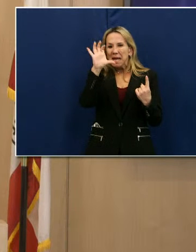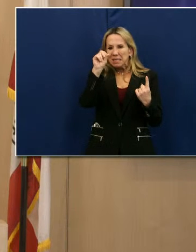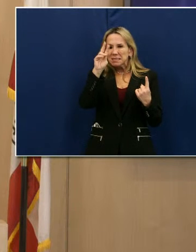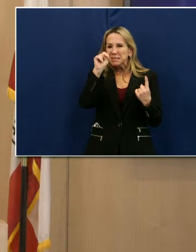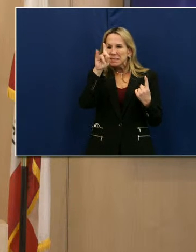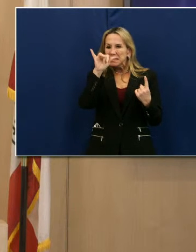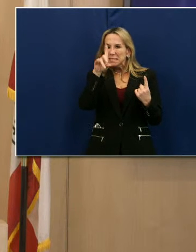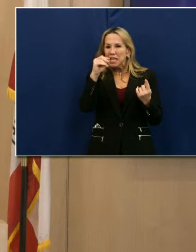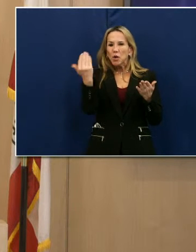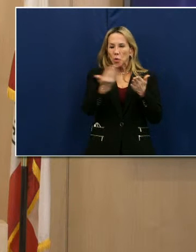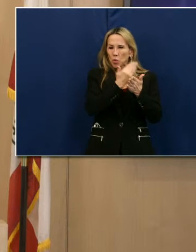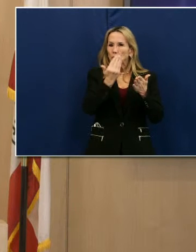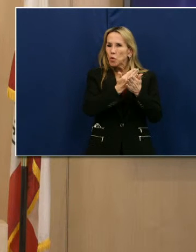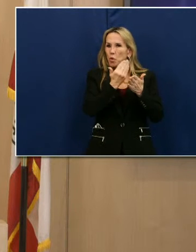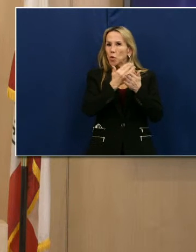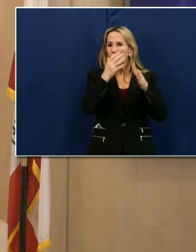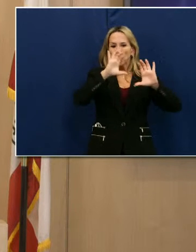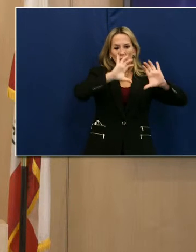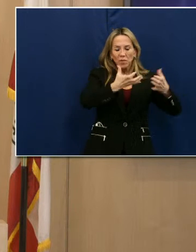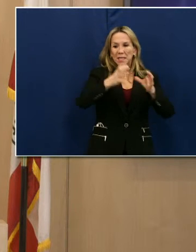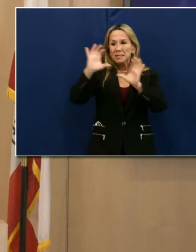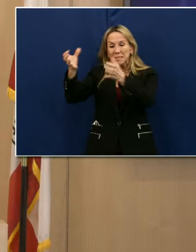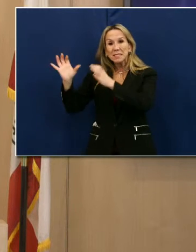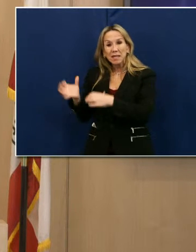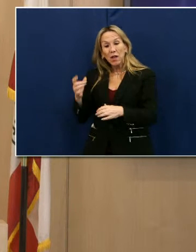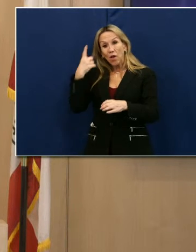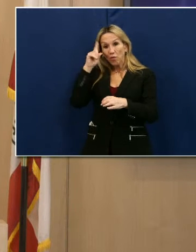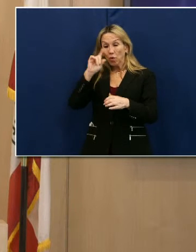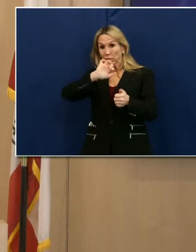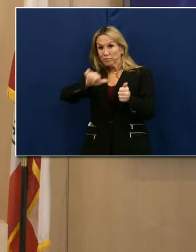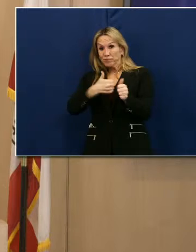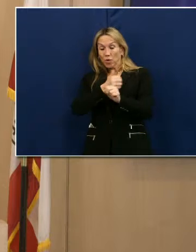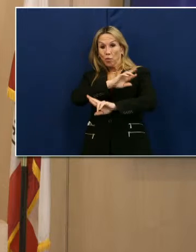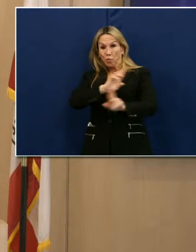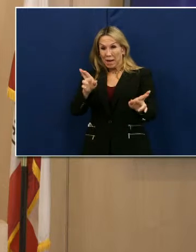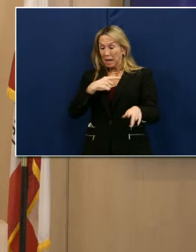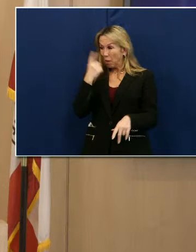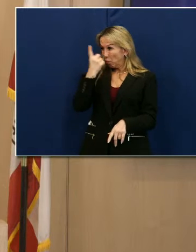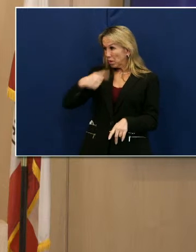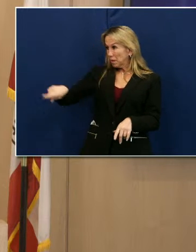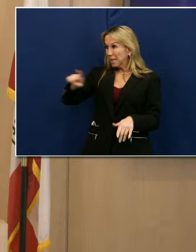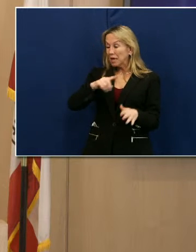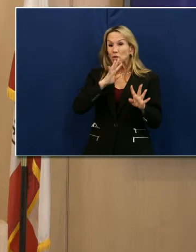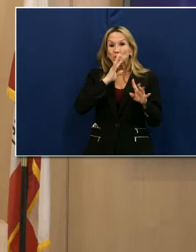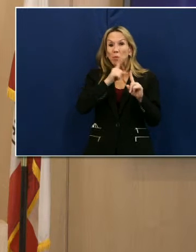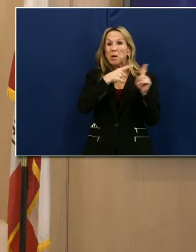at opening up any other ones, like a sports arena or something, for example?